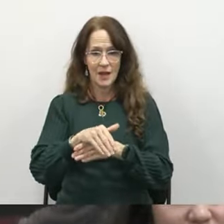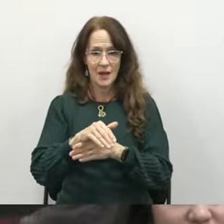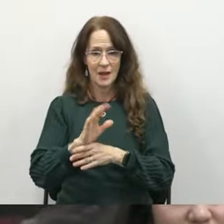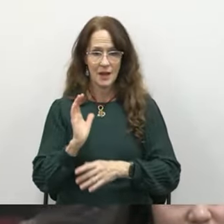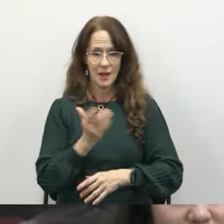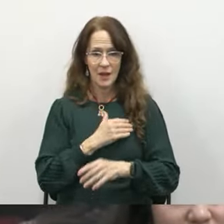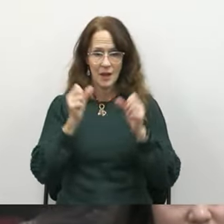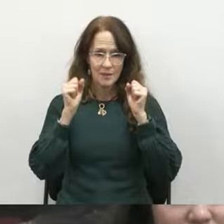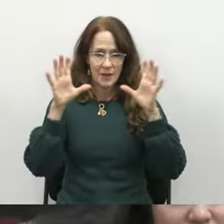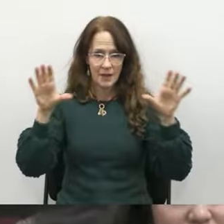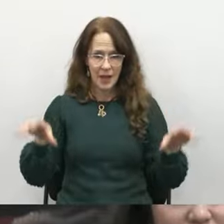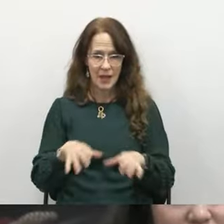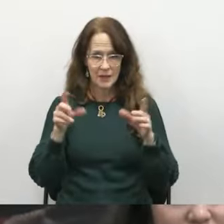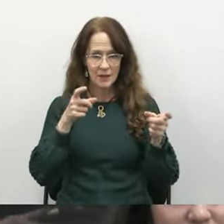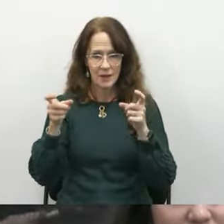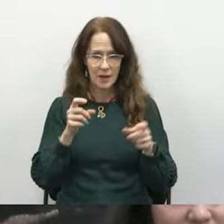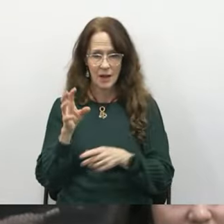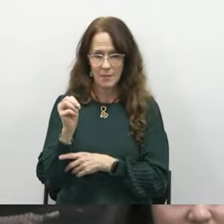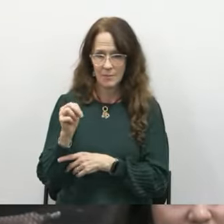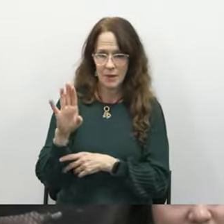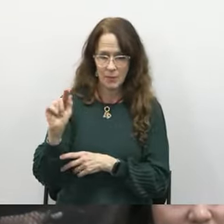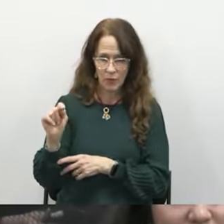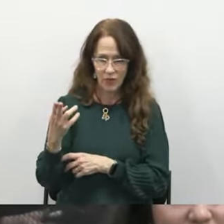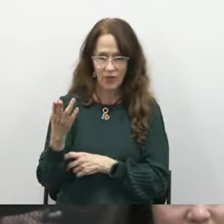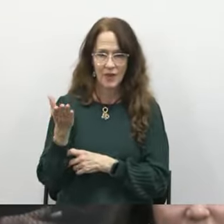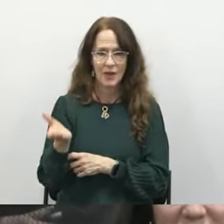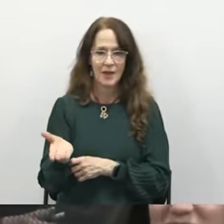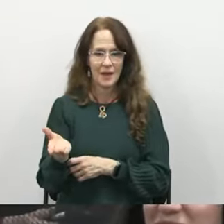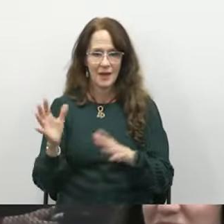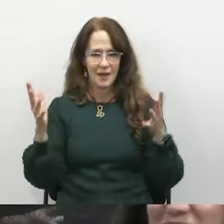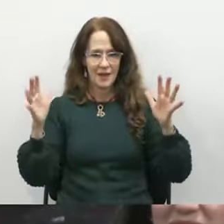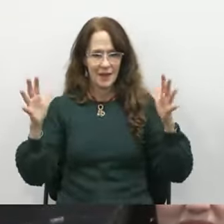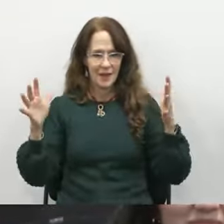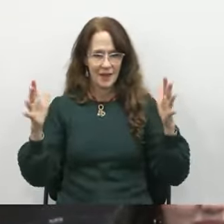our amazing activities director, Mr. Booth. I have,